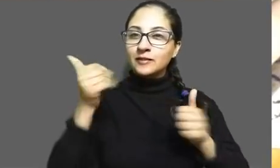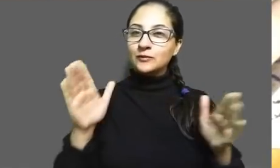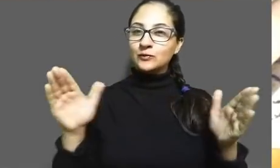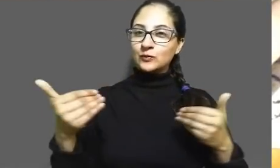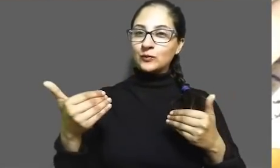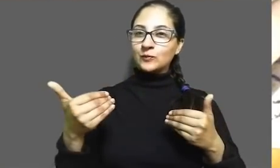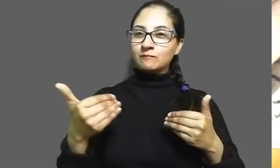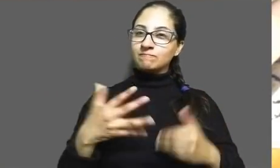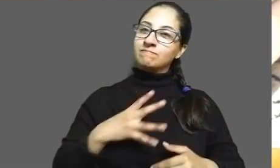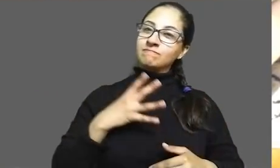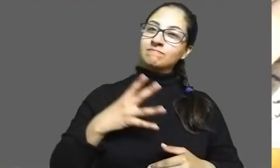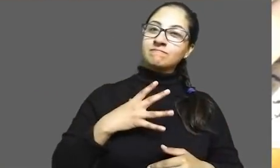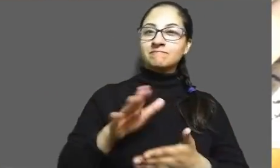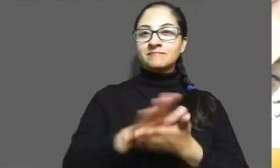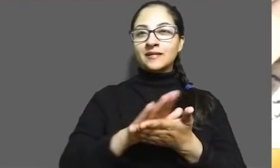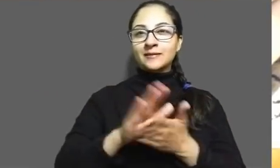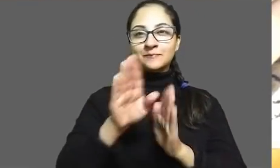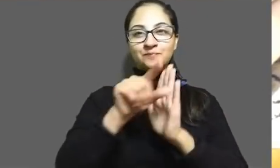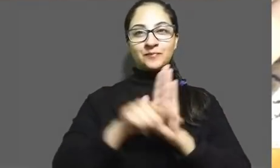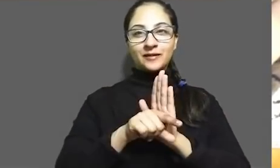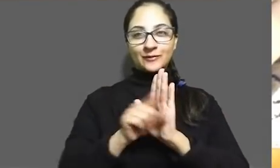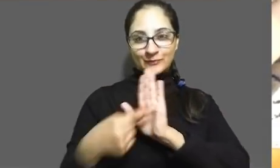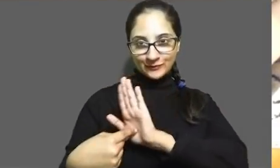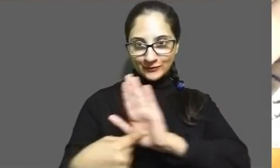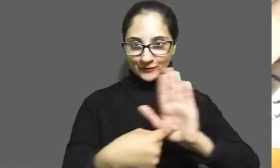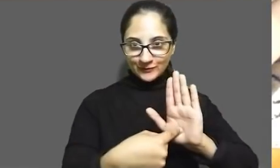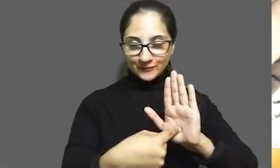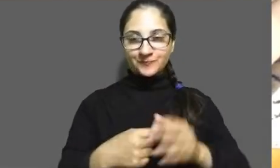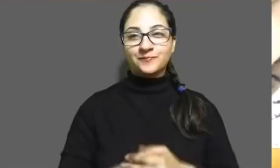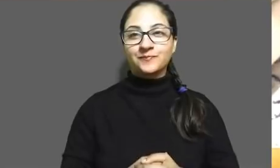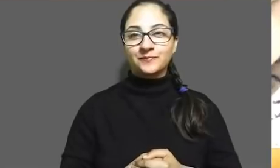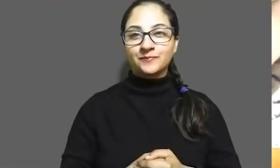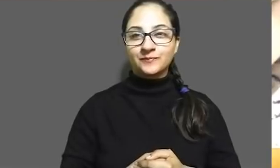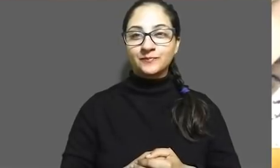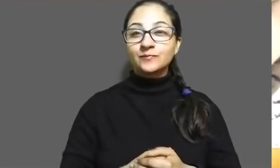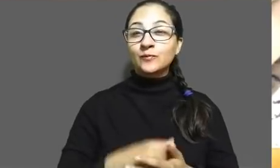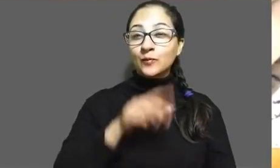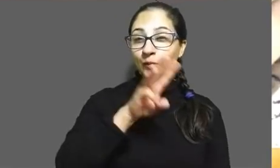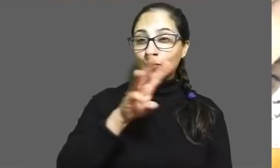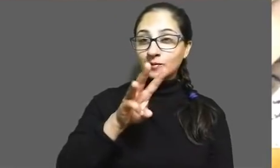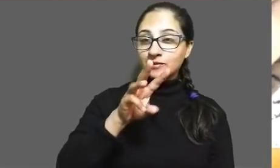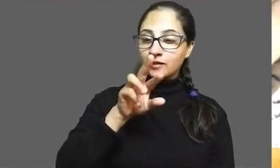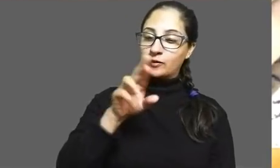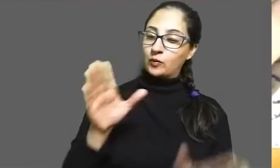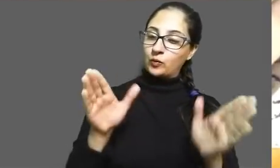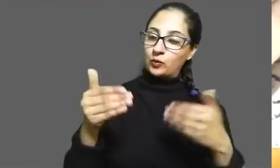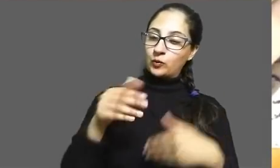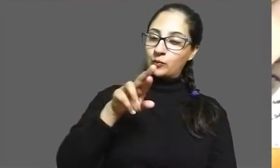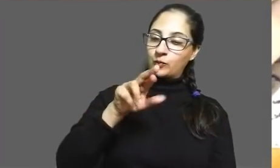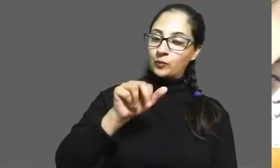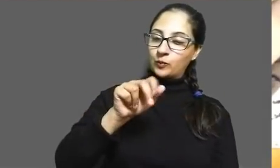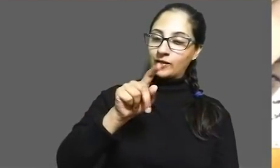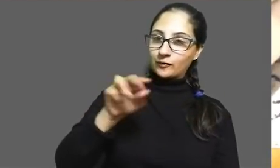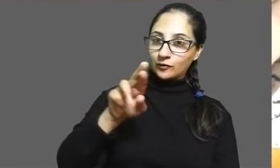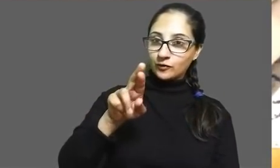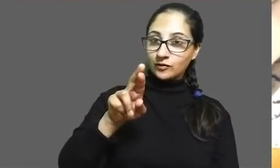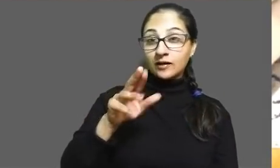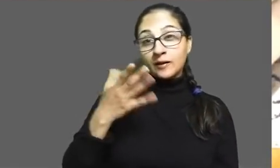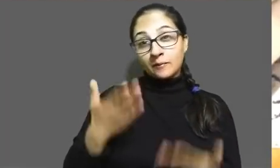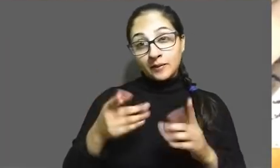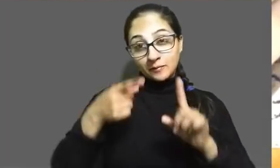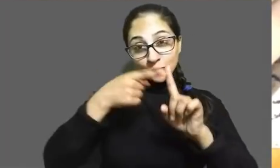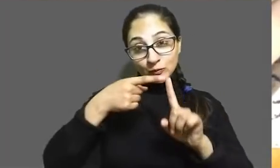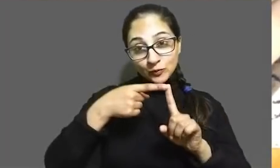for you. Now, I may not get a perfect score on Room Raider, but I will try my very